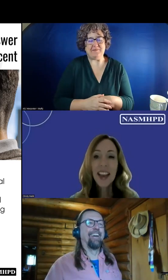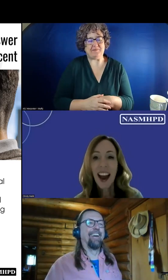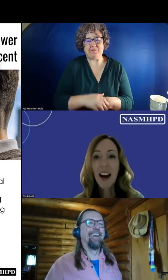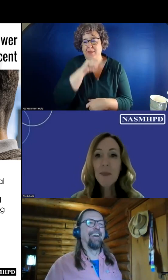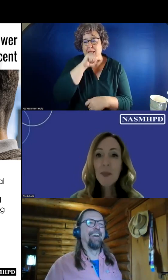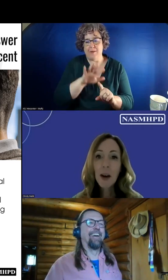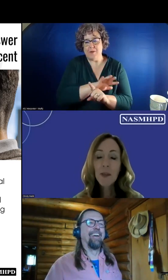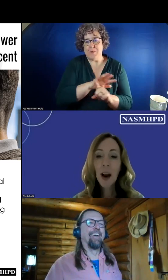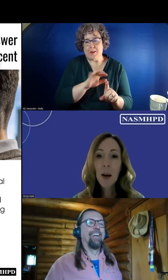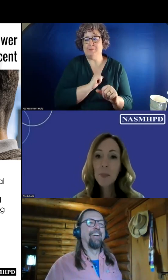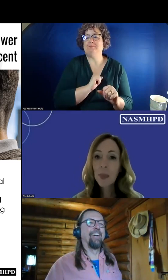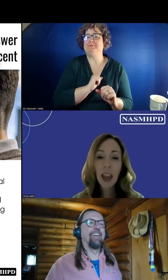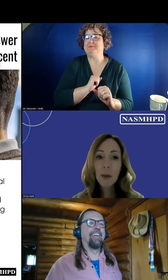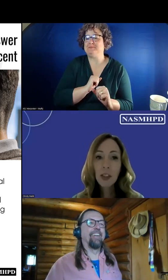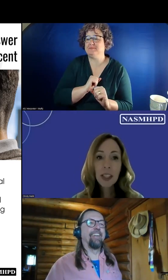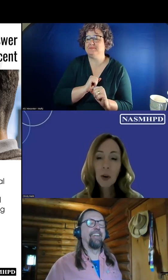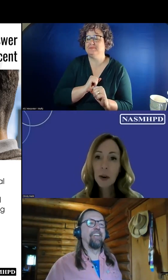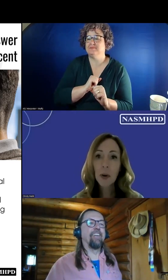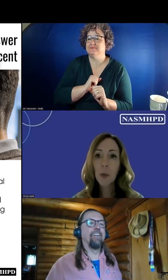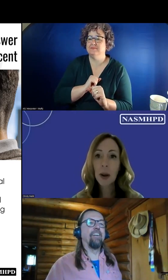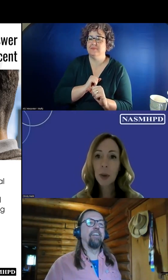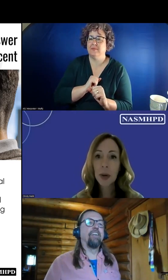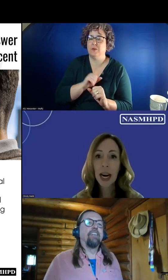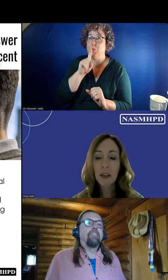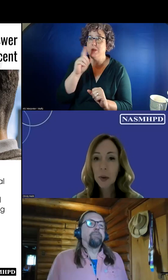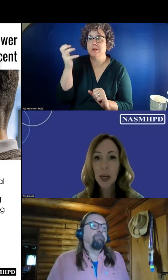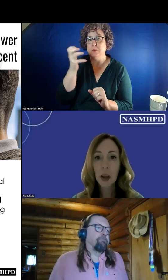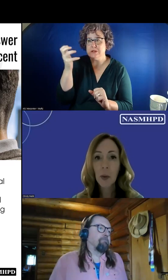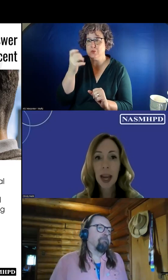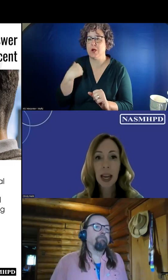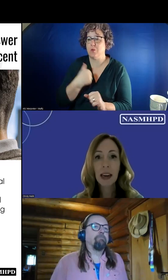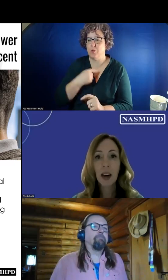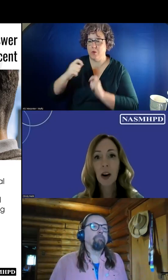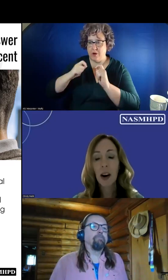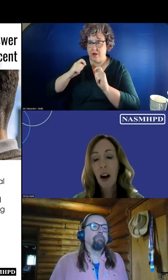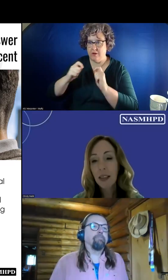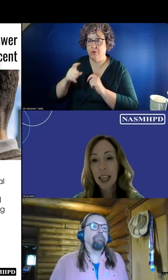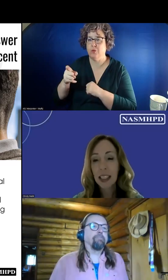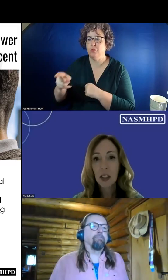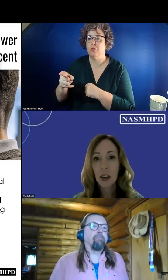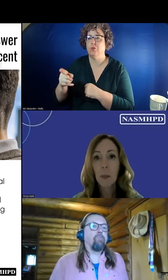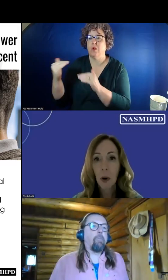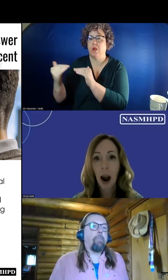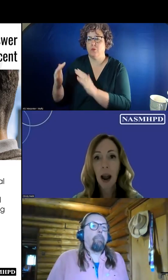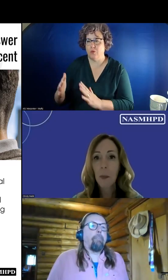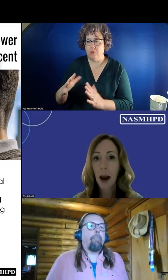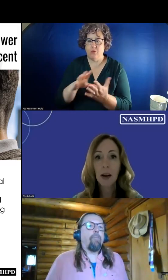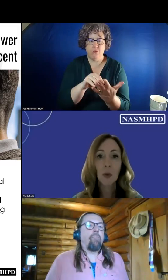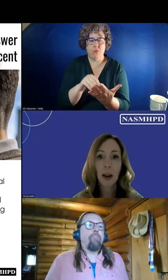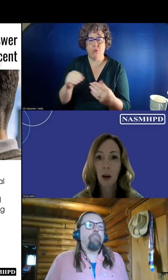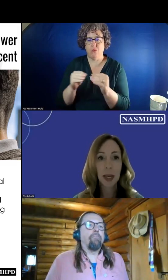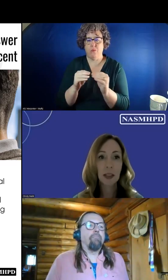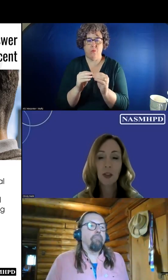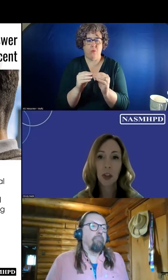So Ralph, it was just incredible when we were interviewing you and your colleagues to learn more